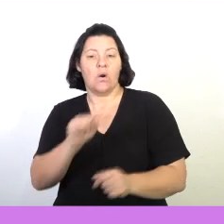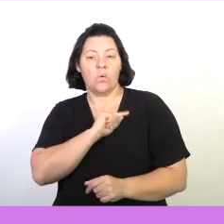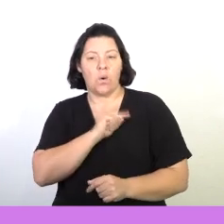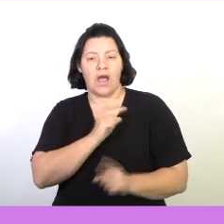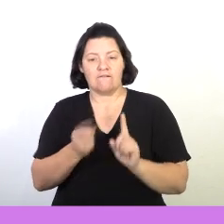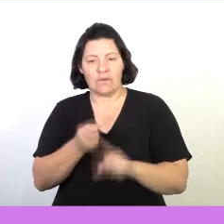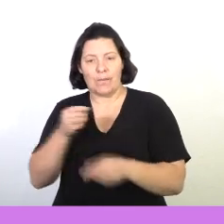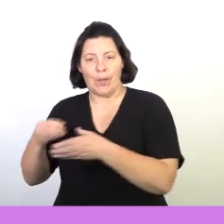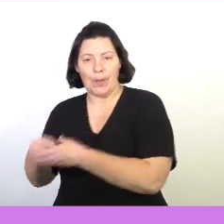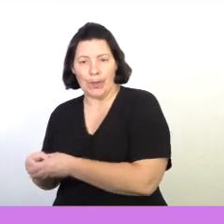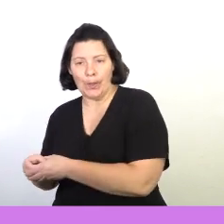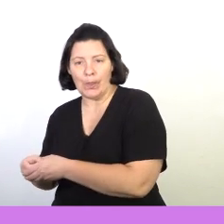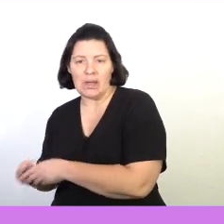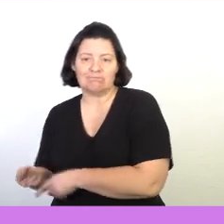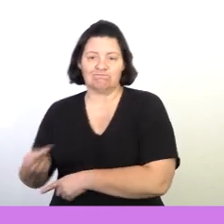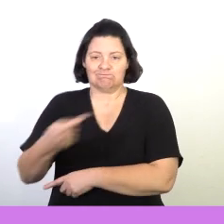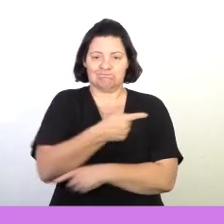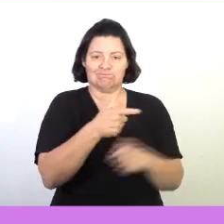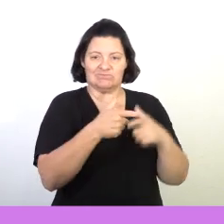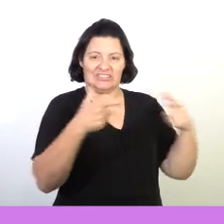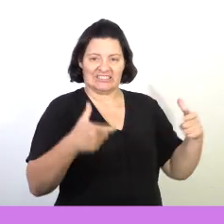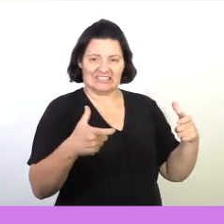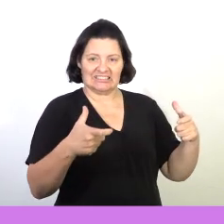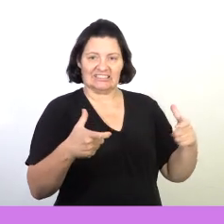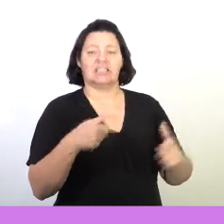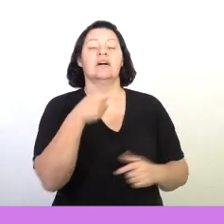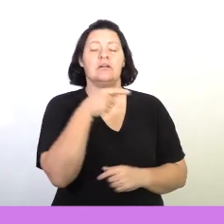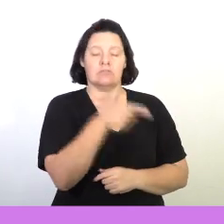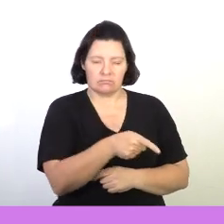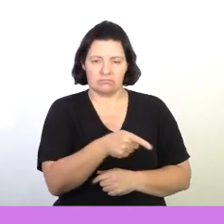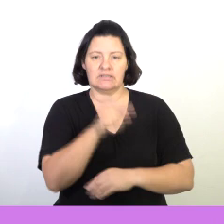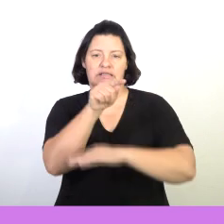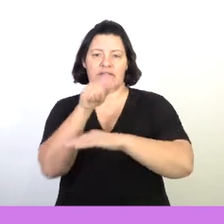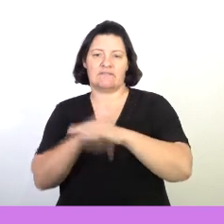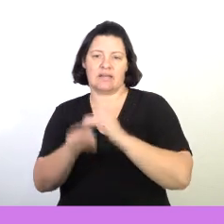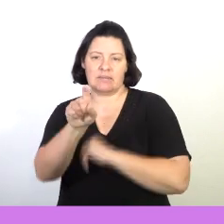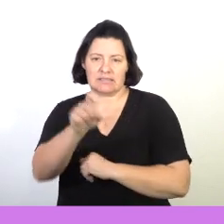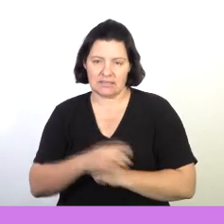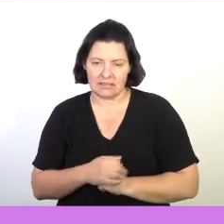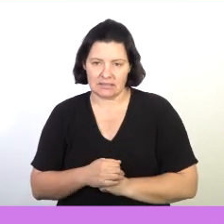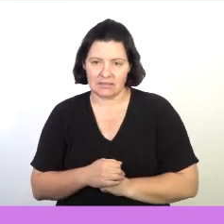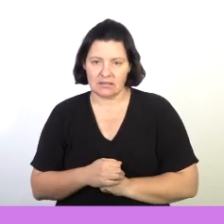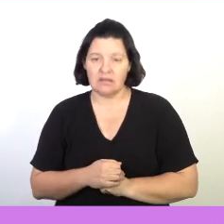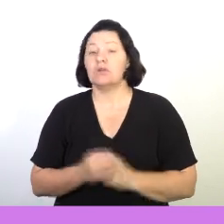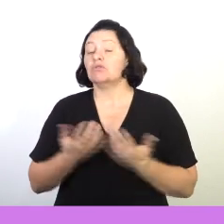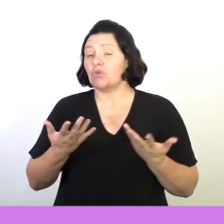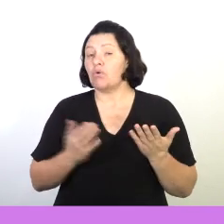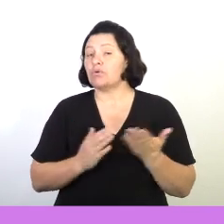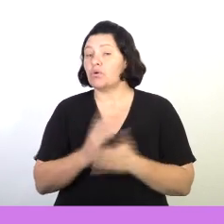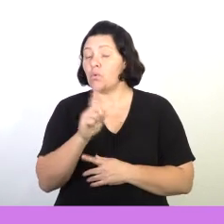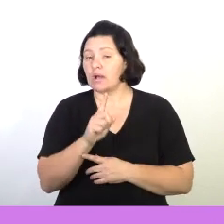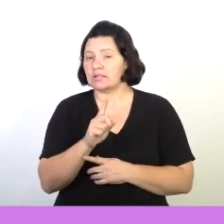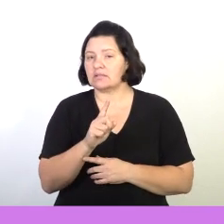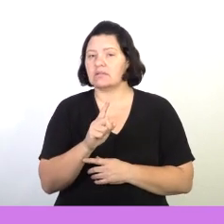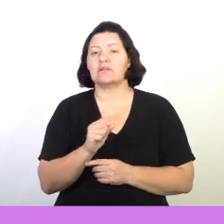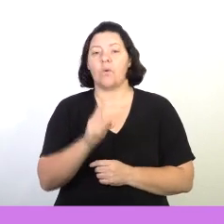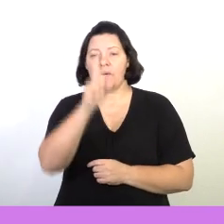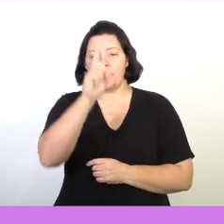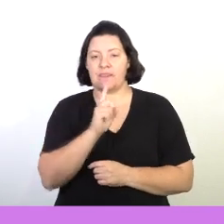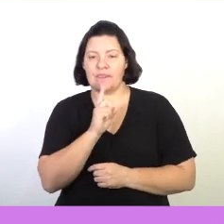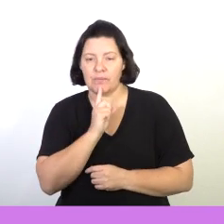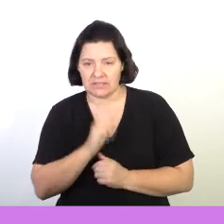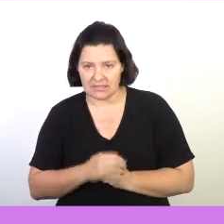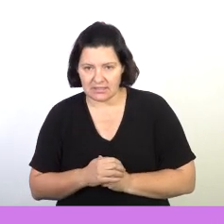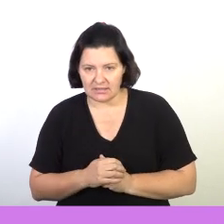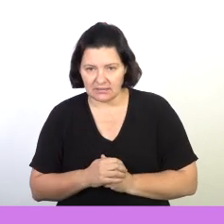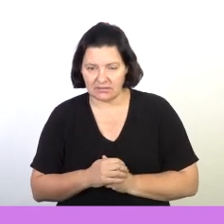divide, because when we move from smaller units to bigger units, the rule says we must divide. We will divide by a